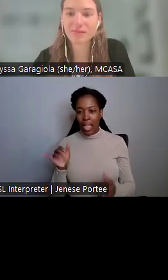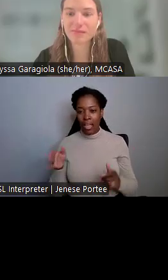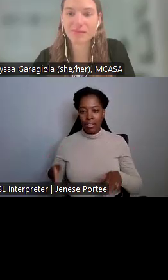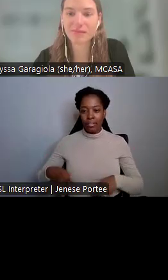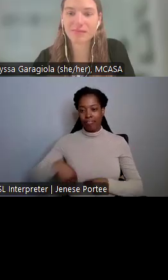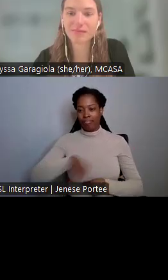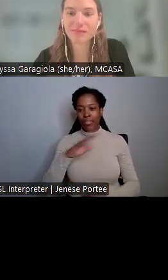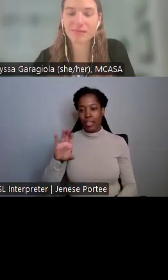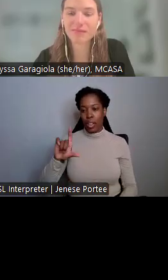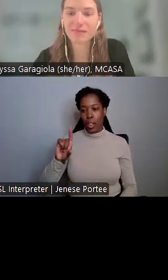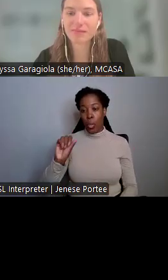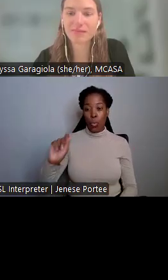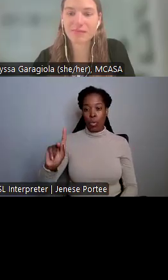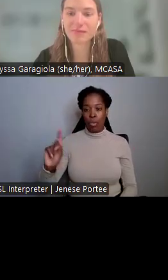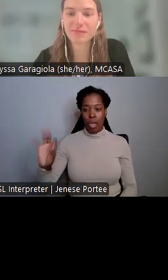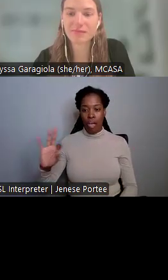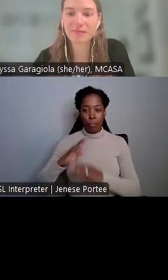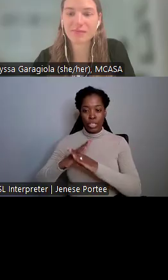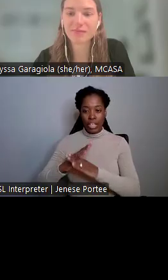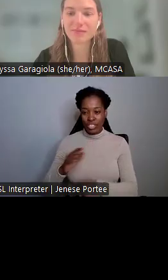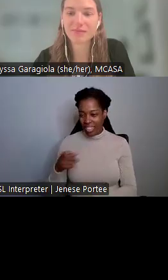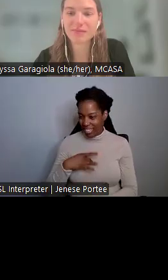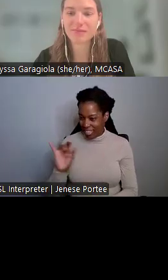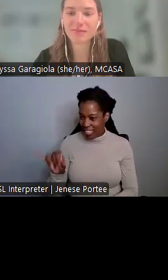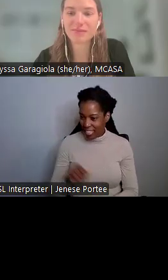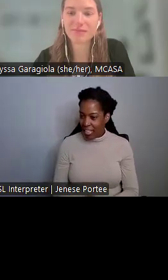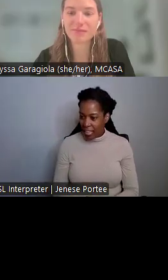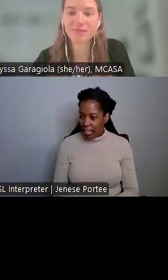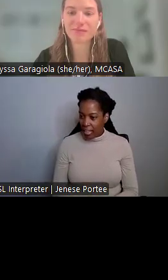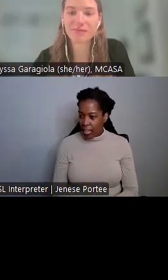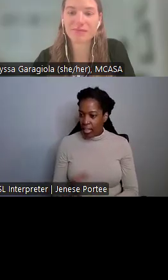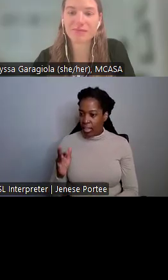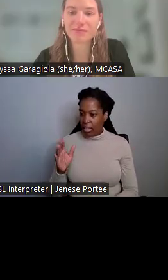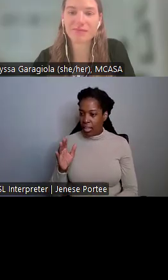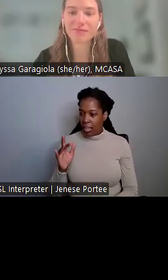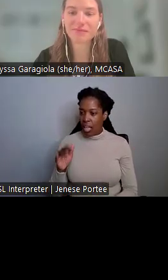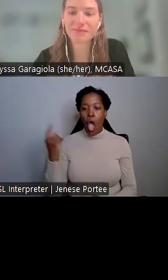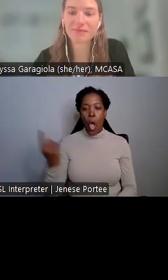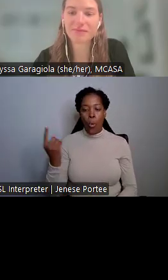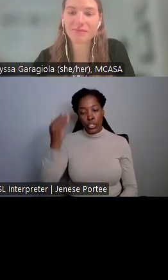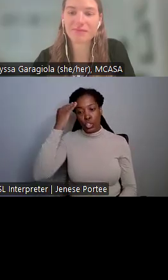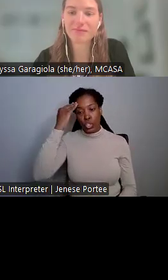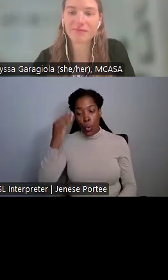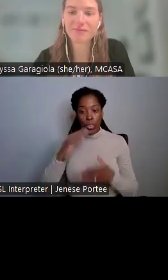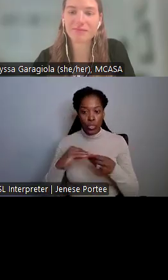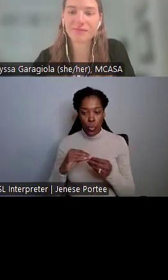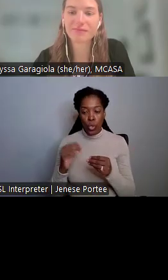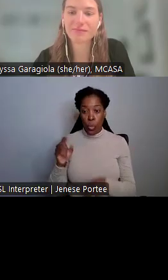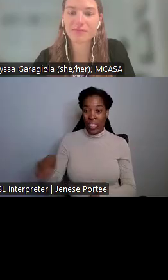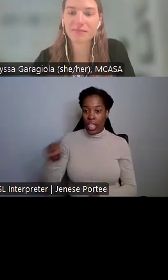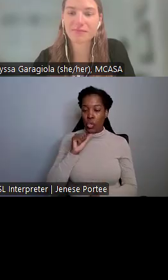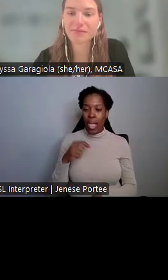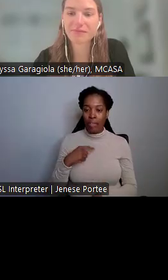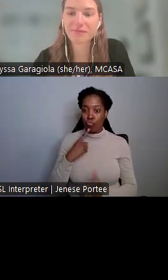it, Brenda. Good job. Always knowing the story so they didn't have to repeat it with prayer hands. Oh my gosh, that's